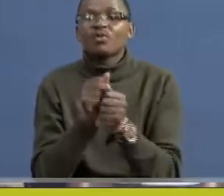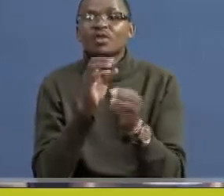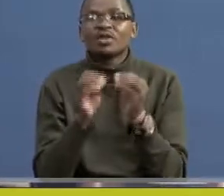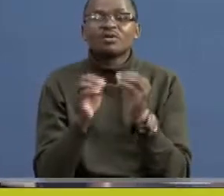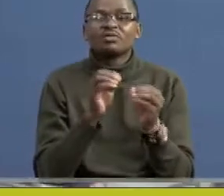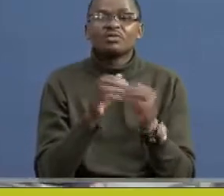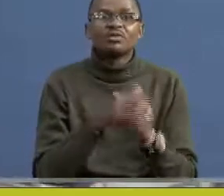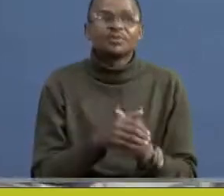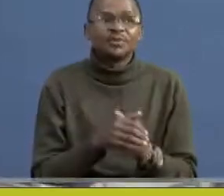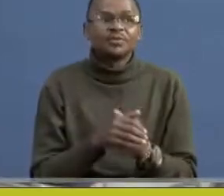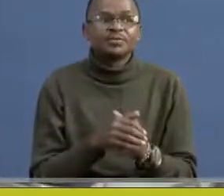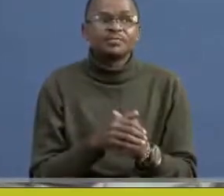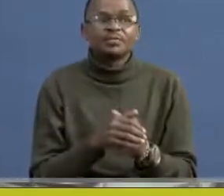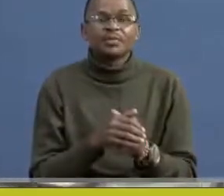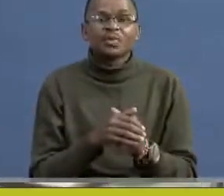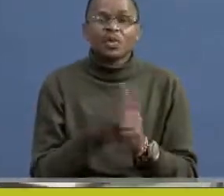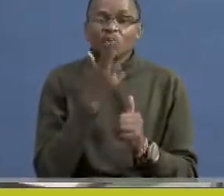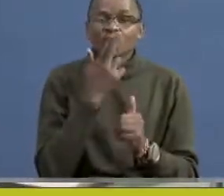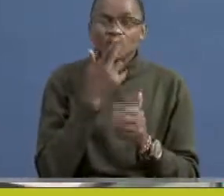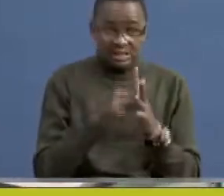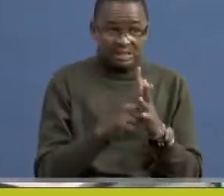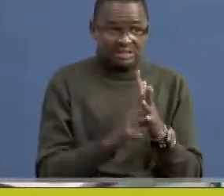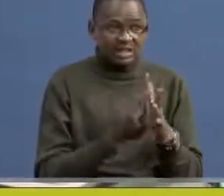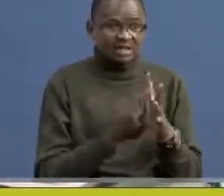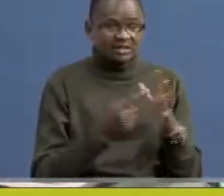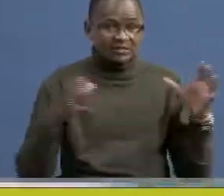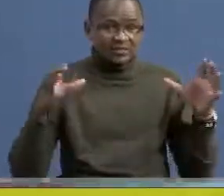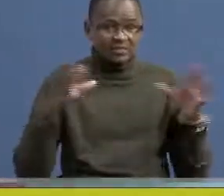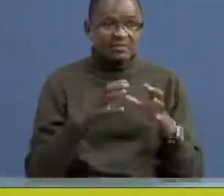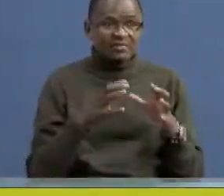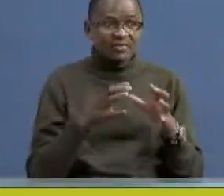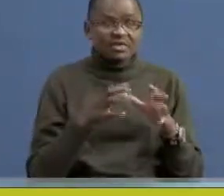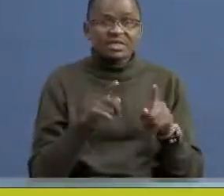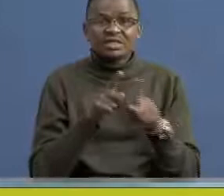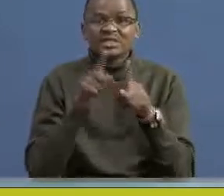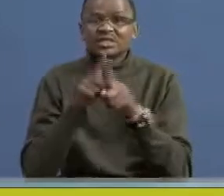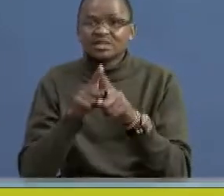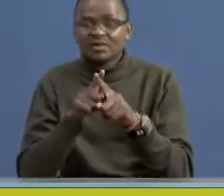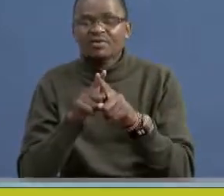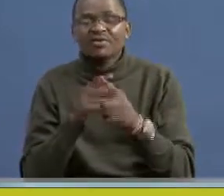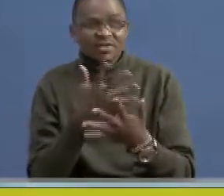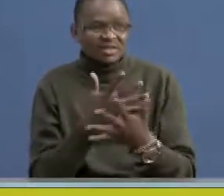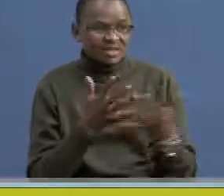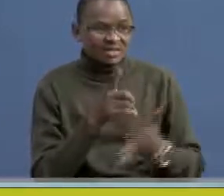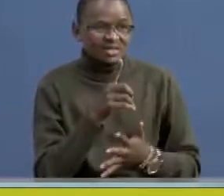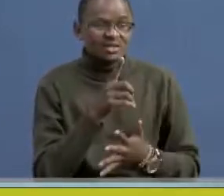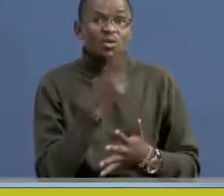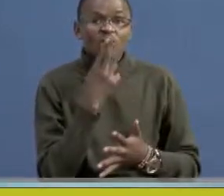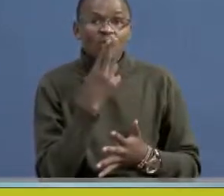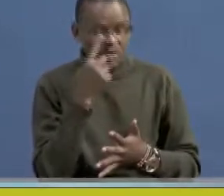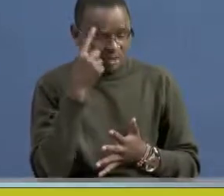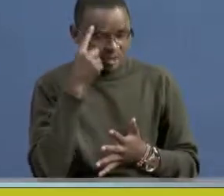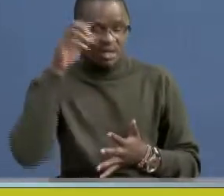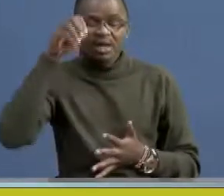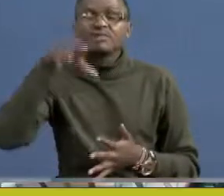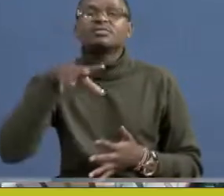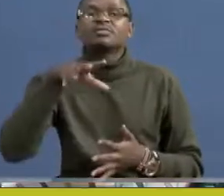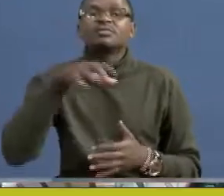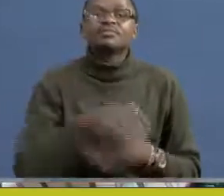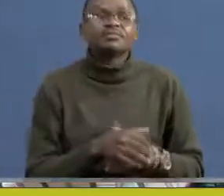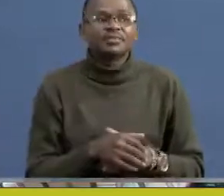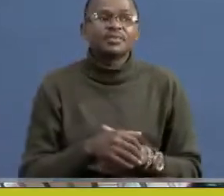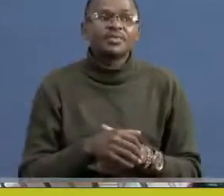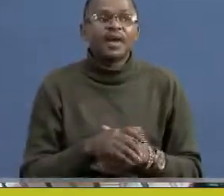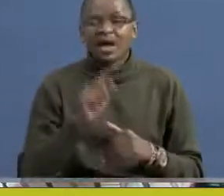nicotine. Magu Stigara ni mwanzilishi wa shirika la Stigara na pia mtetezi wa bidhaa hizi za sigara za kielektroniki. I'm